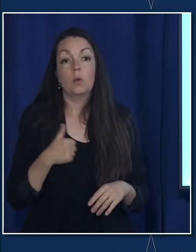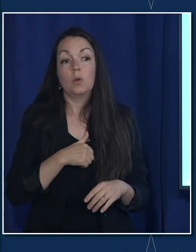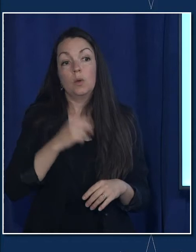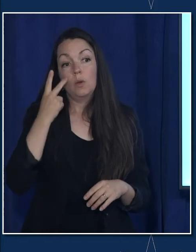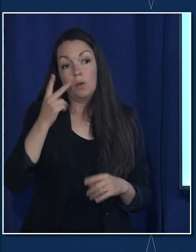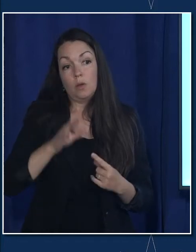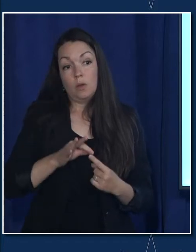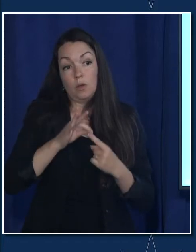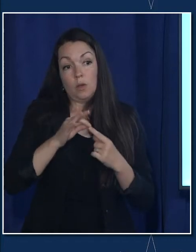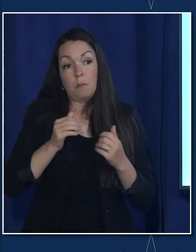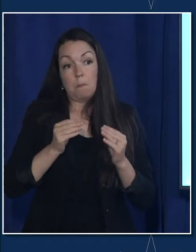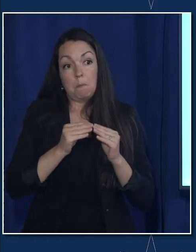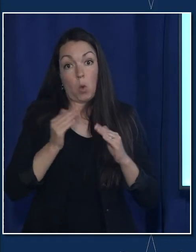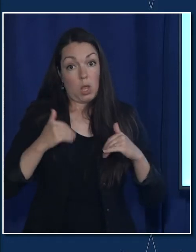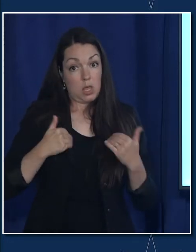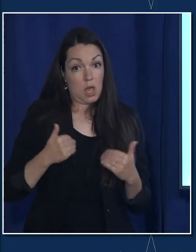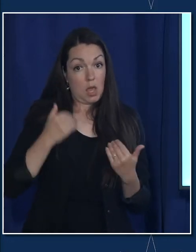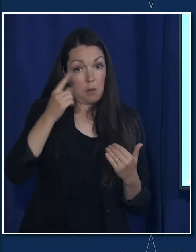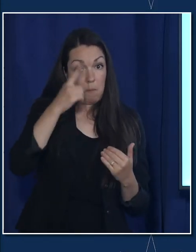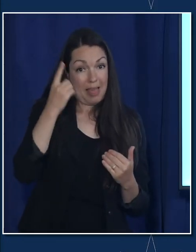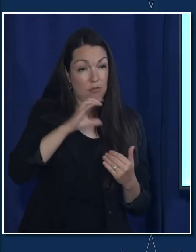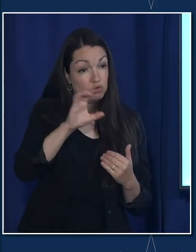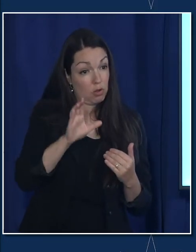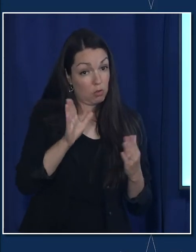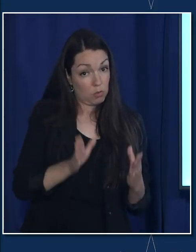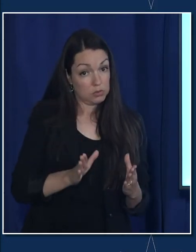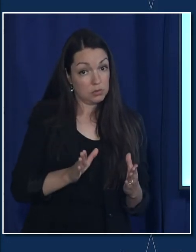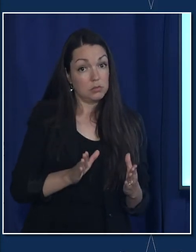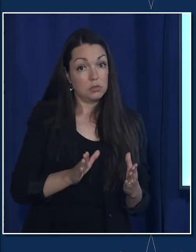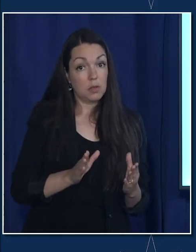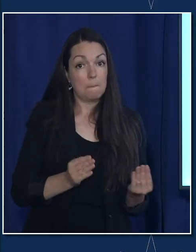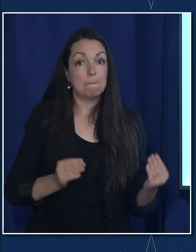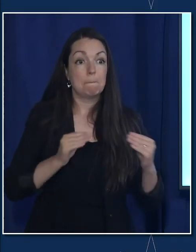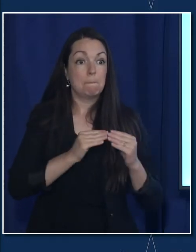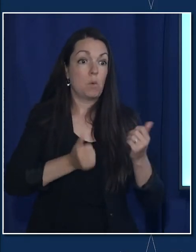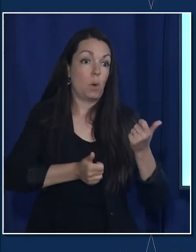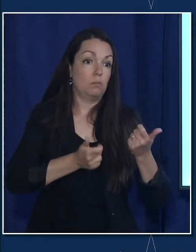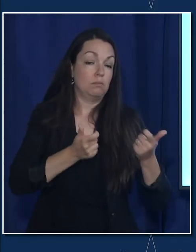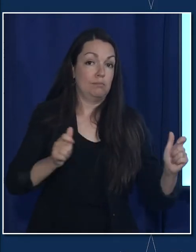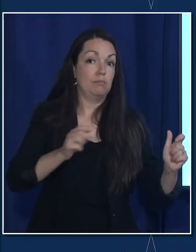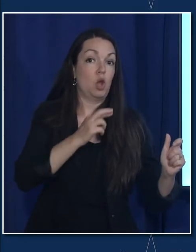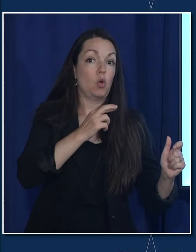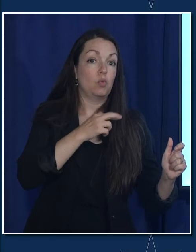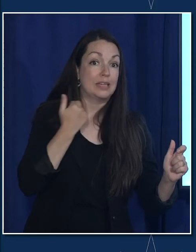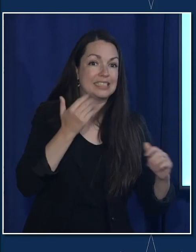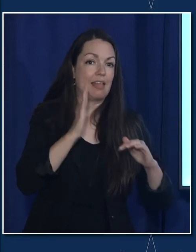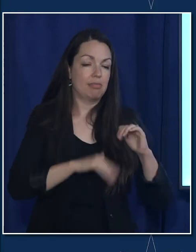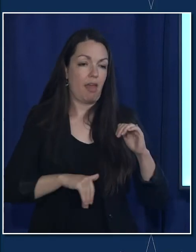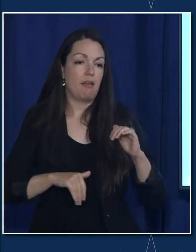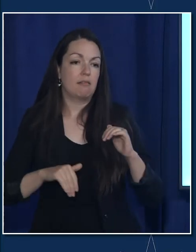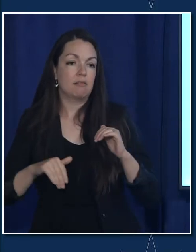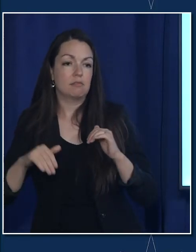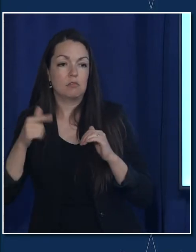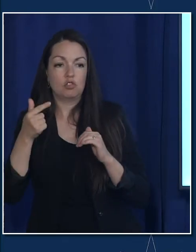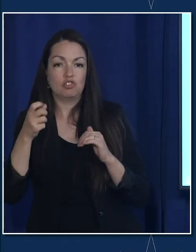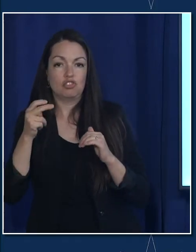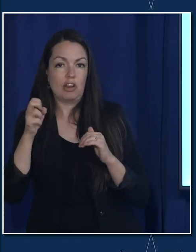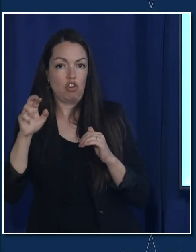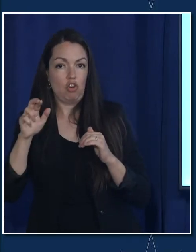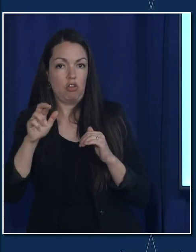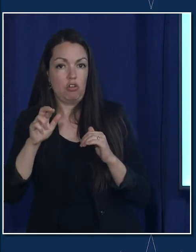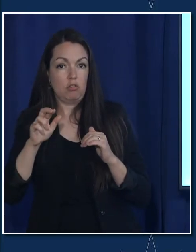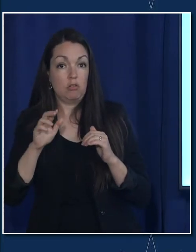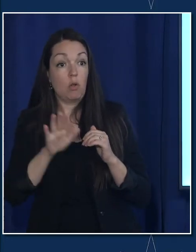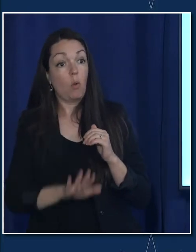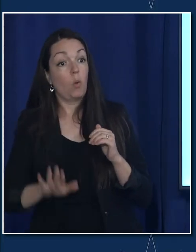especially younger Black Chicagoans, that being an even bigger risk than gender is. Like across the whole city, women are